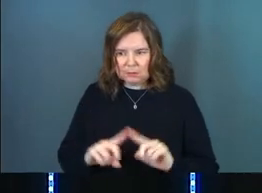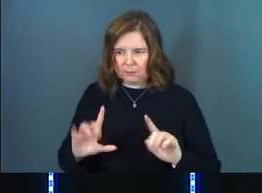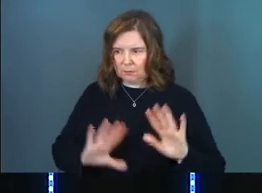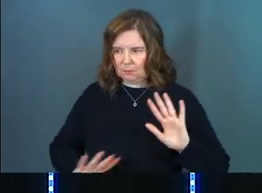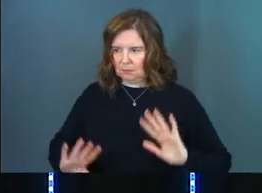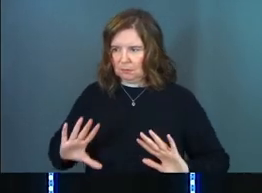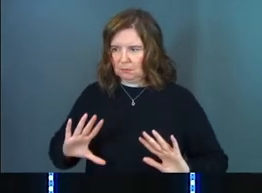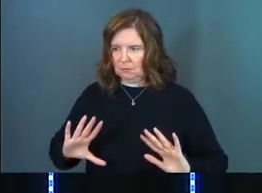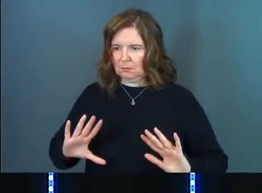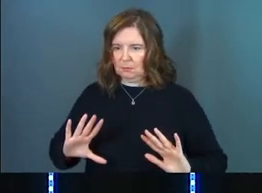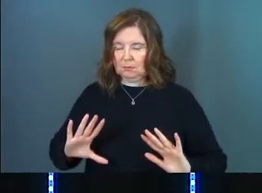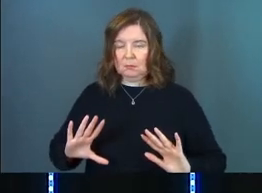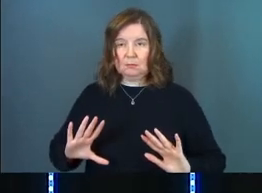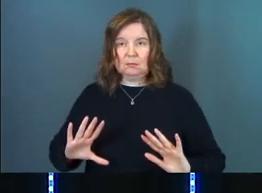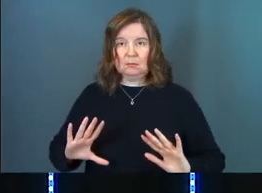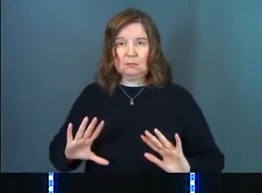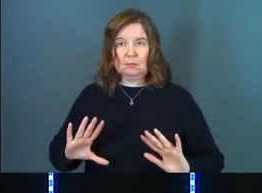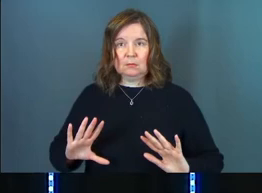get.